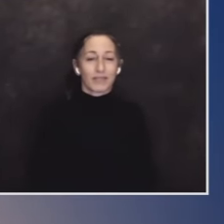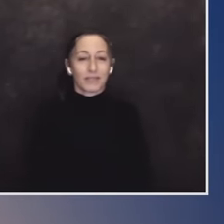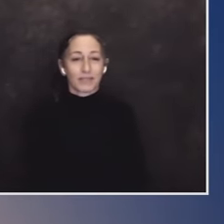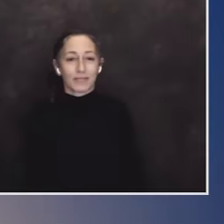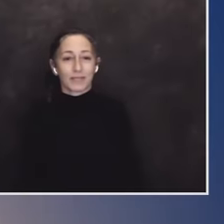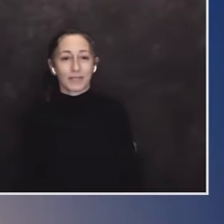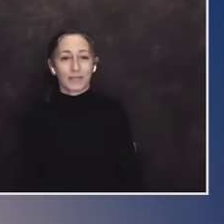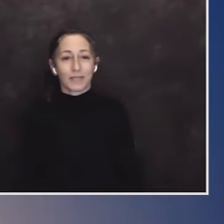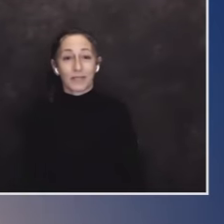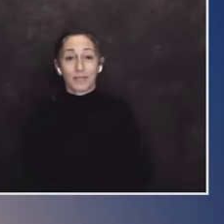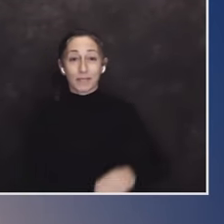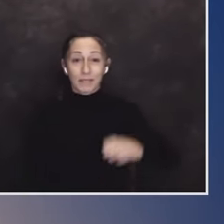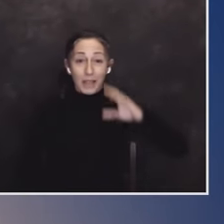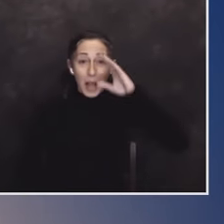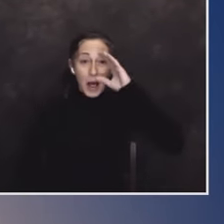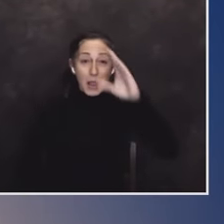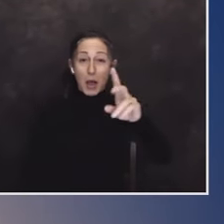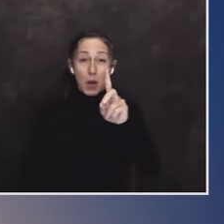Hello, Delaware.